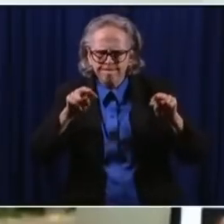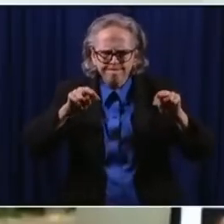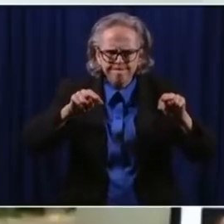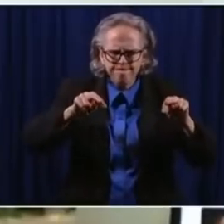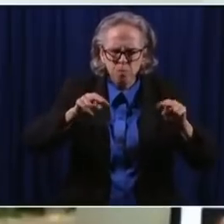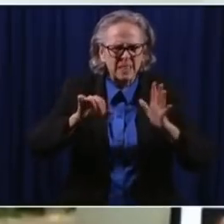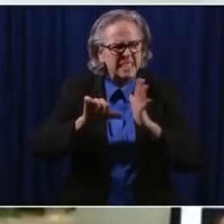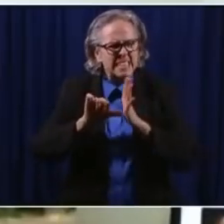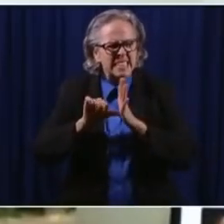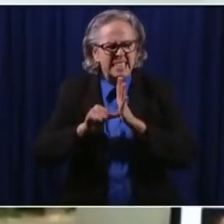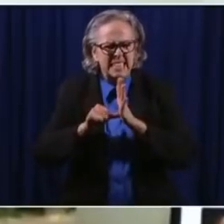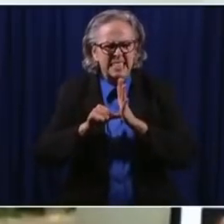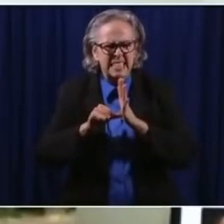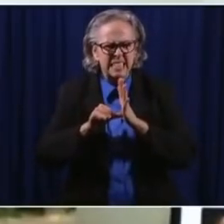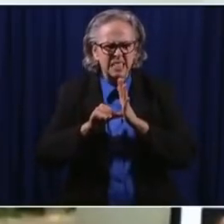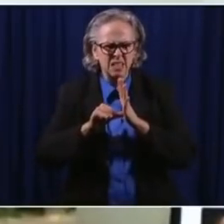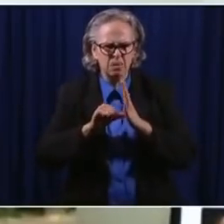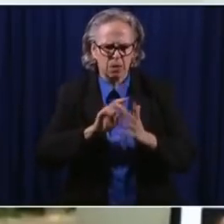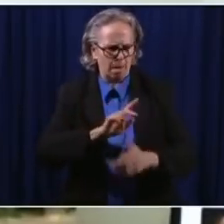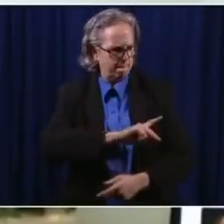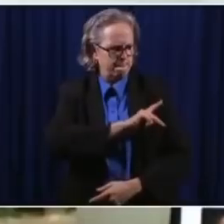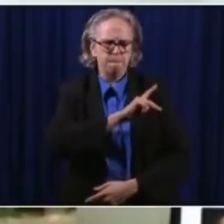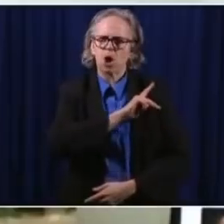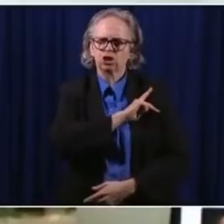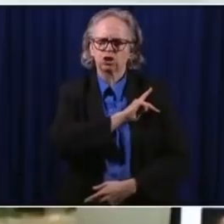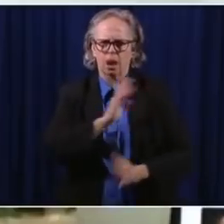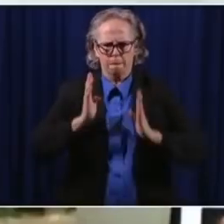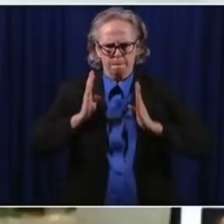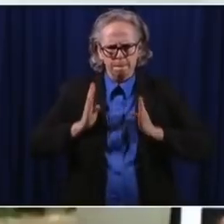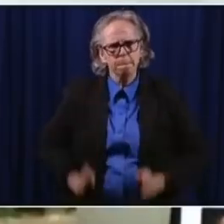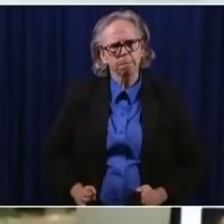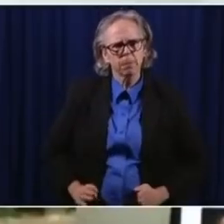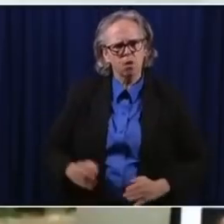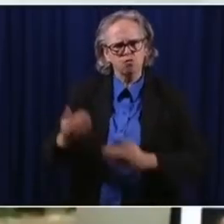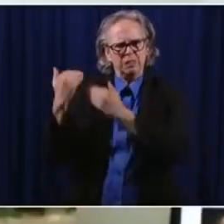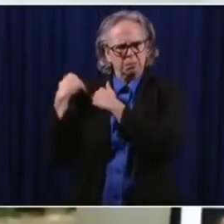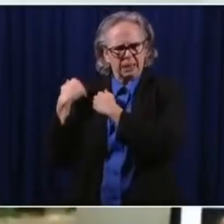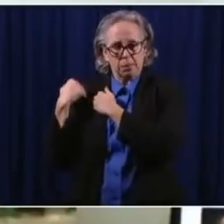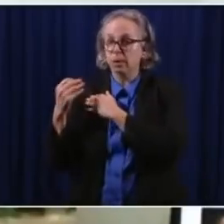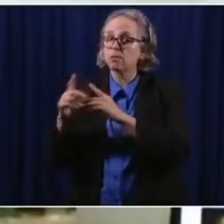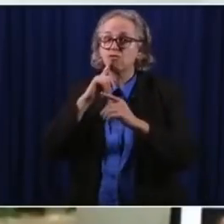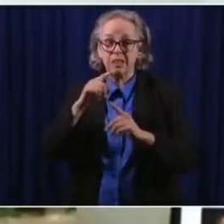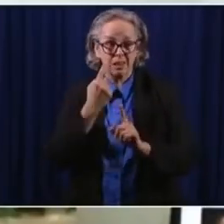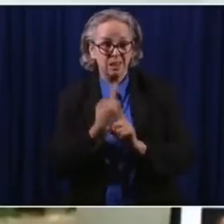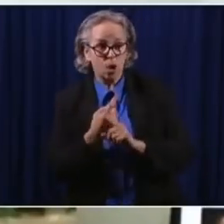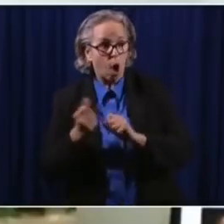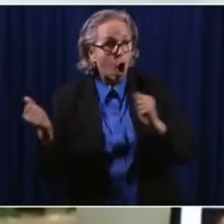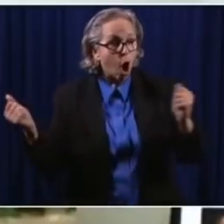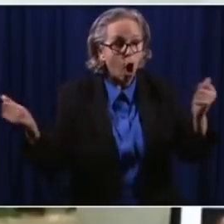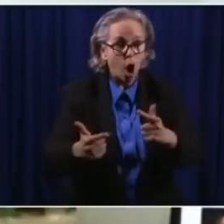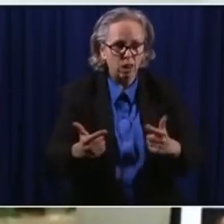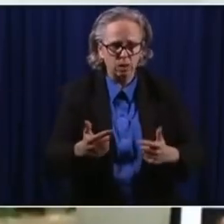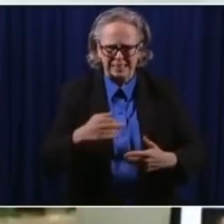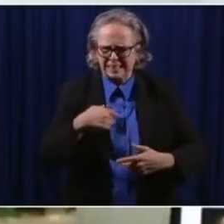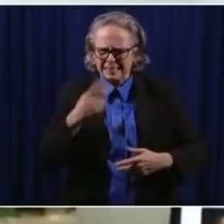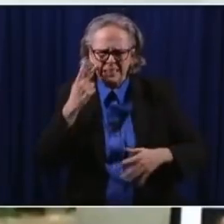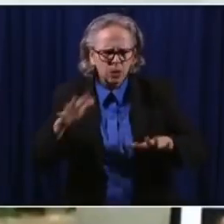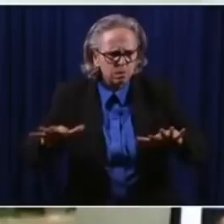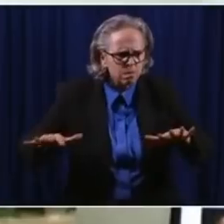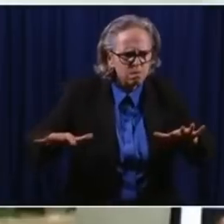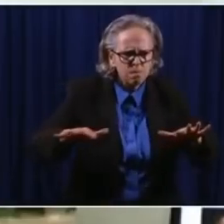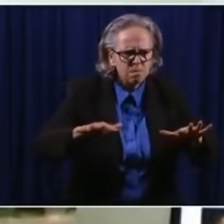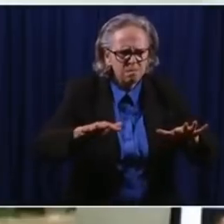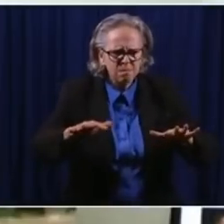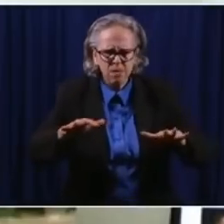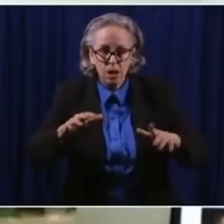of our citizens, because just as we've seen it affect our long-term cares, we know that if people are not following your